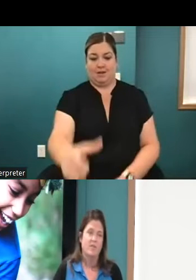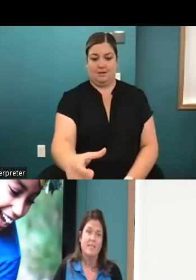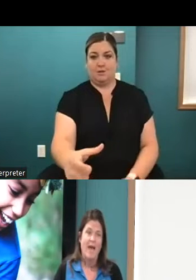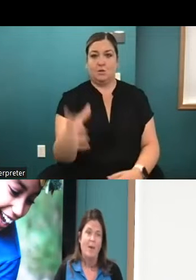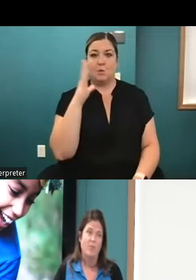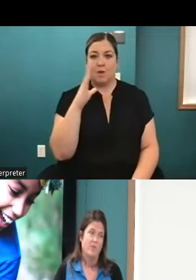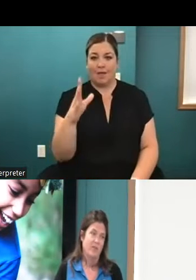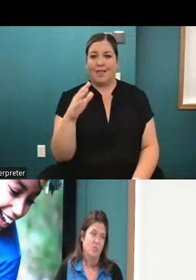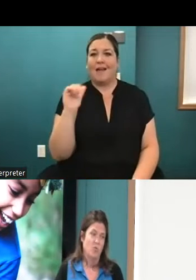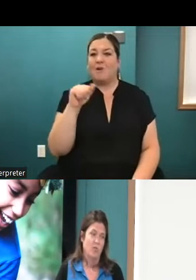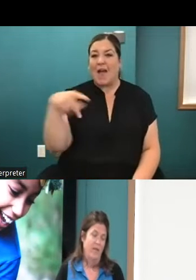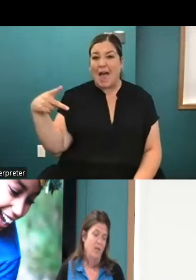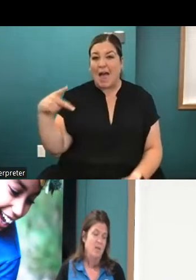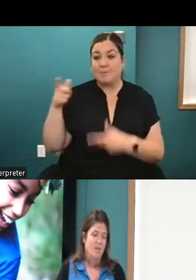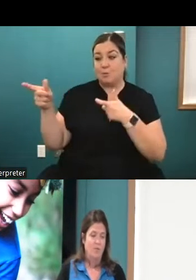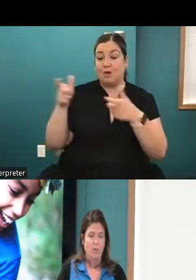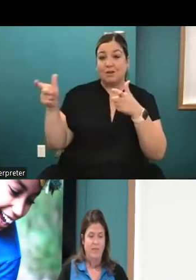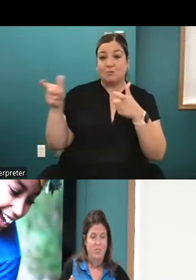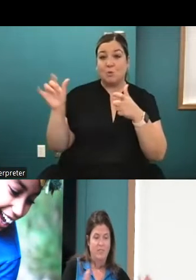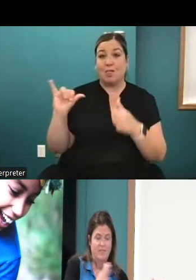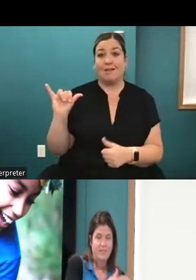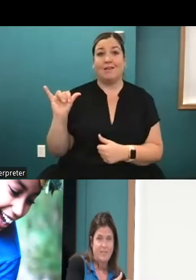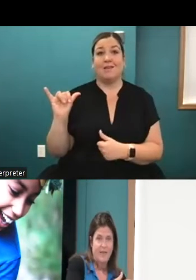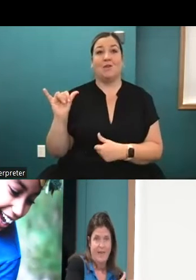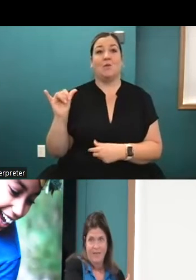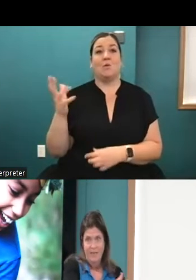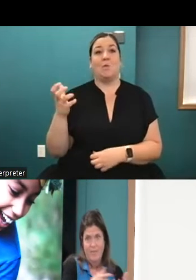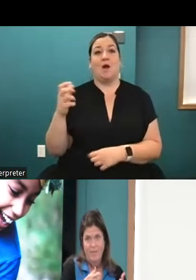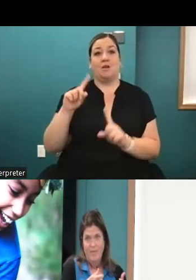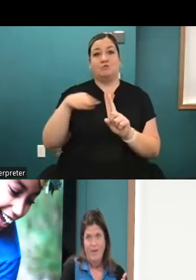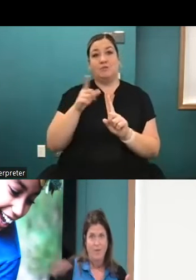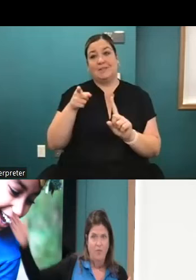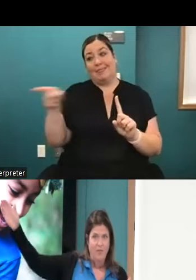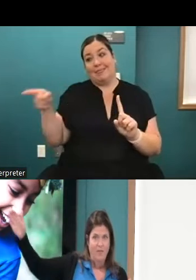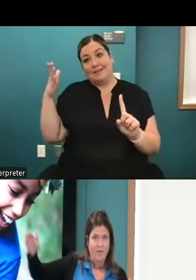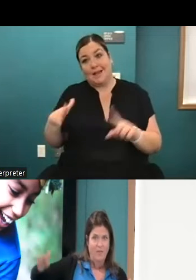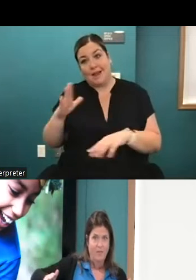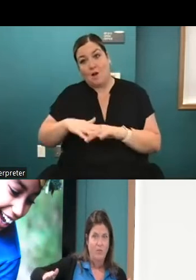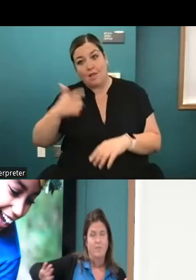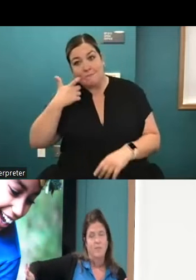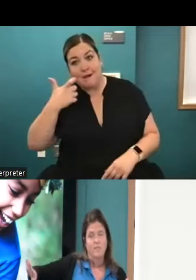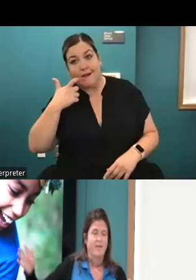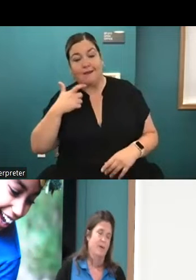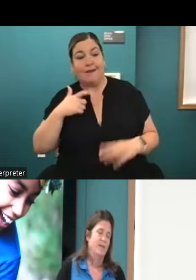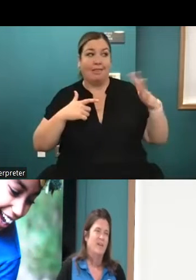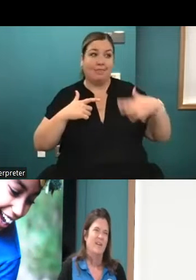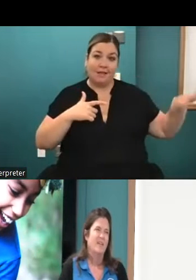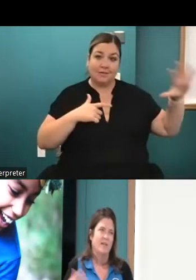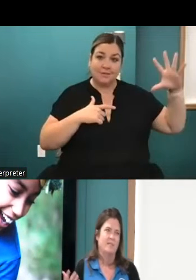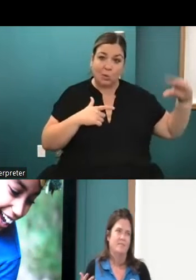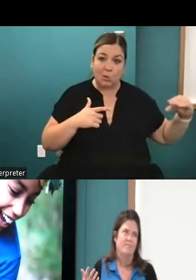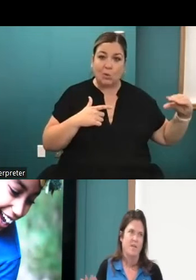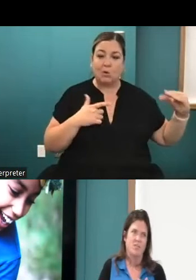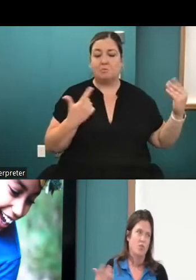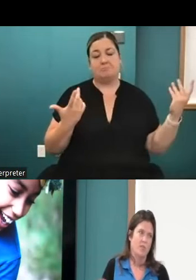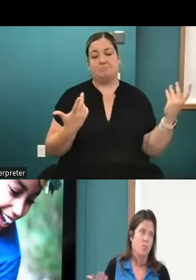mentioned, there is an app where you can control, like, if you want just this side, like beaming in the microphone and cutting out noise on this side. But again,